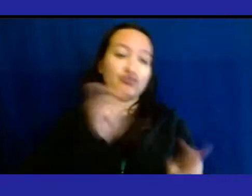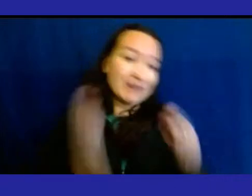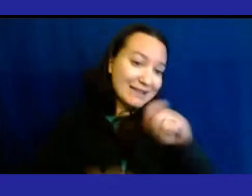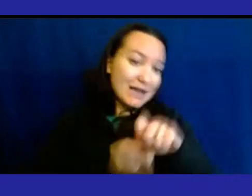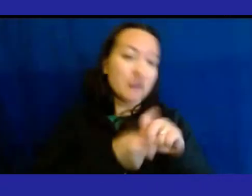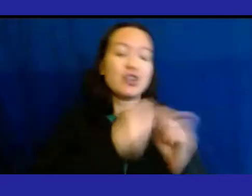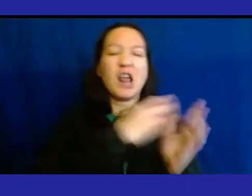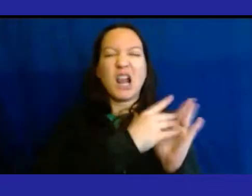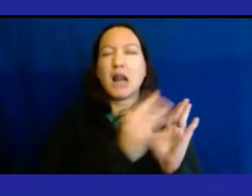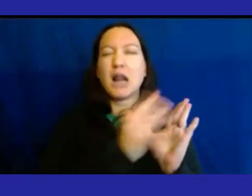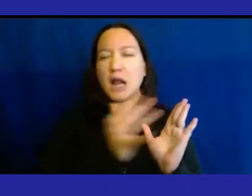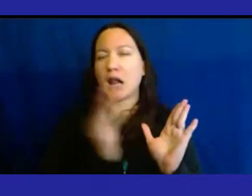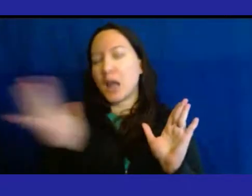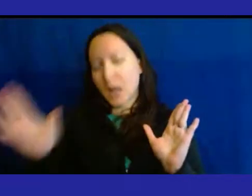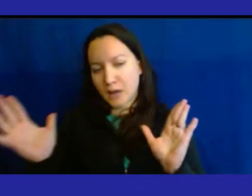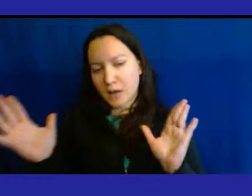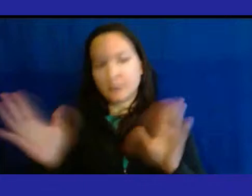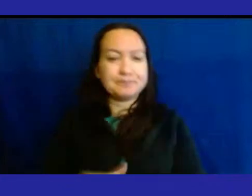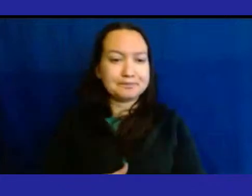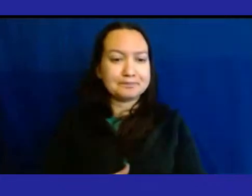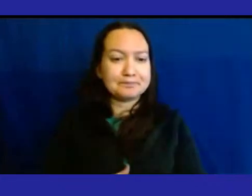the bases listed.